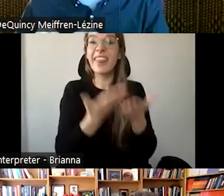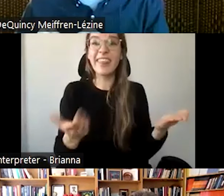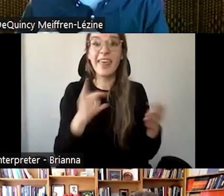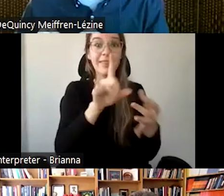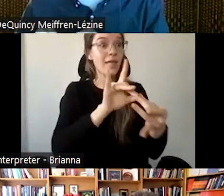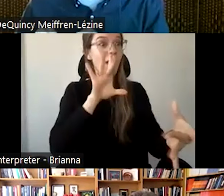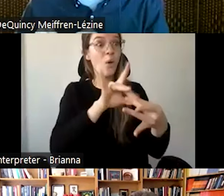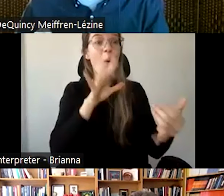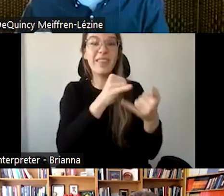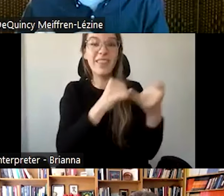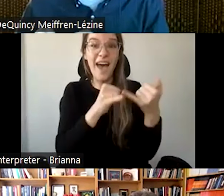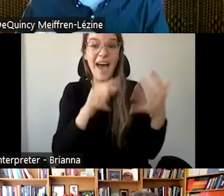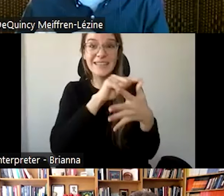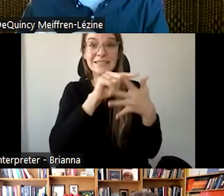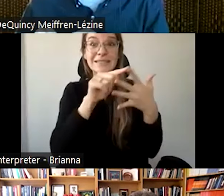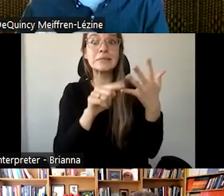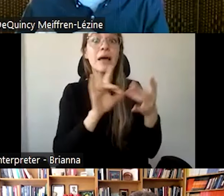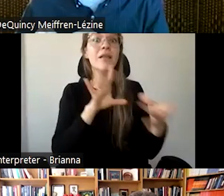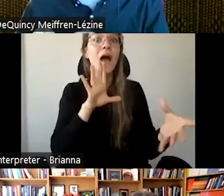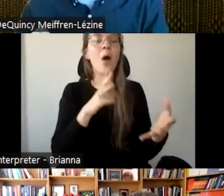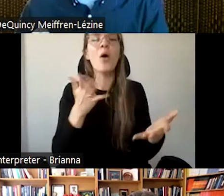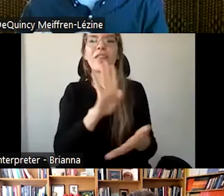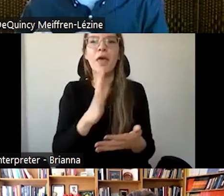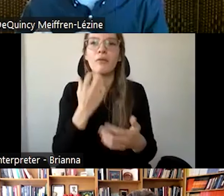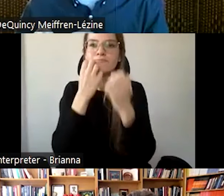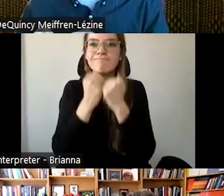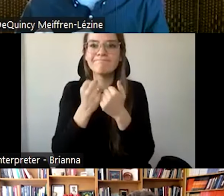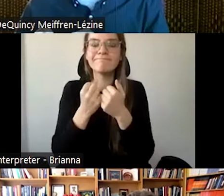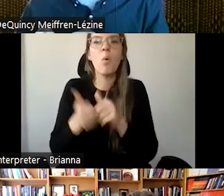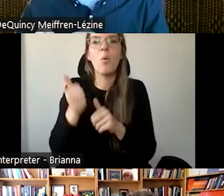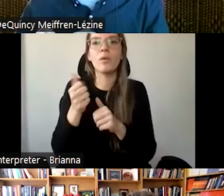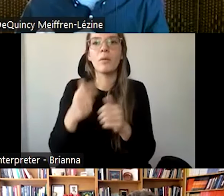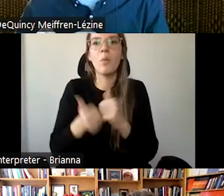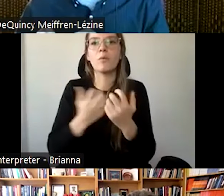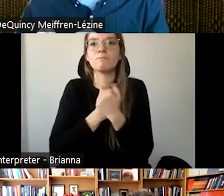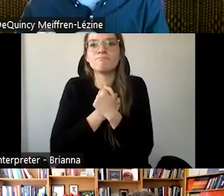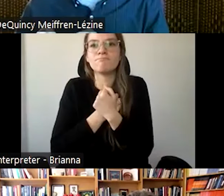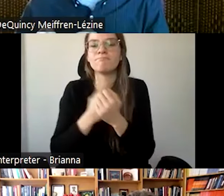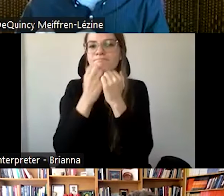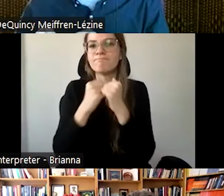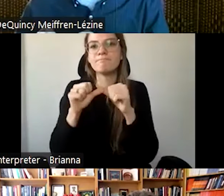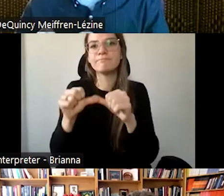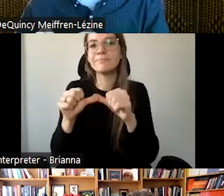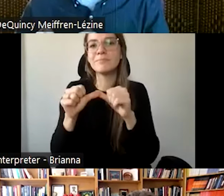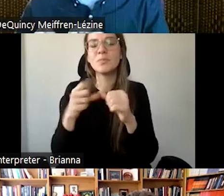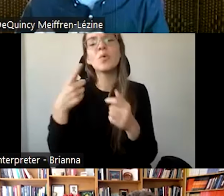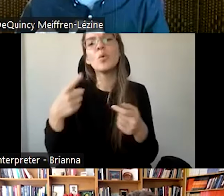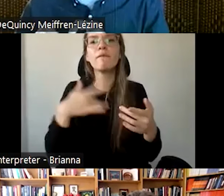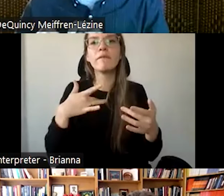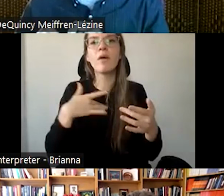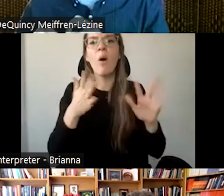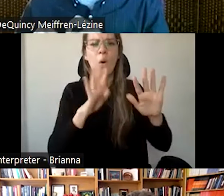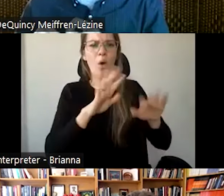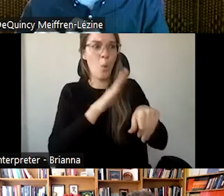their highest priority. That's the thing that's closest to their heart. And so instead of just kind of ignoring what those